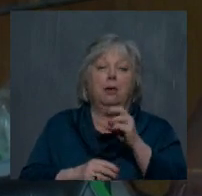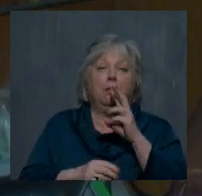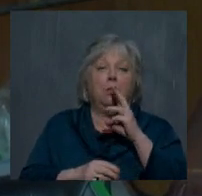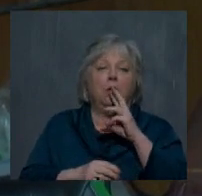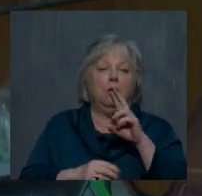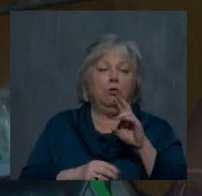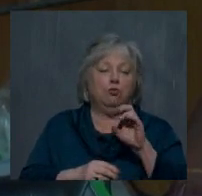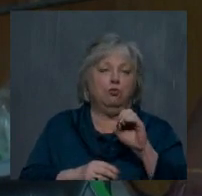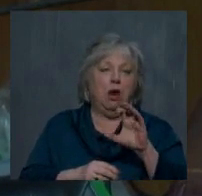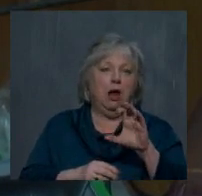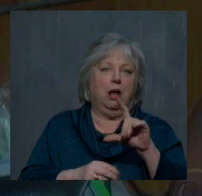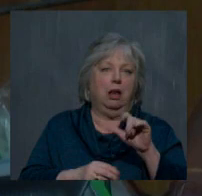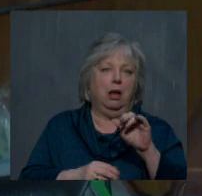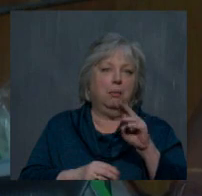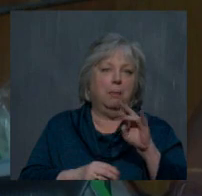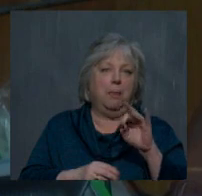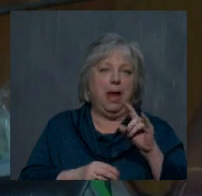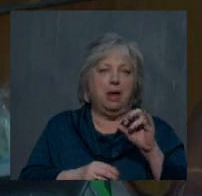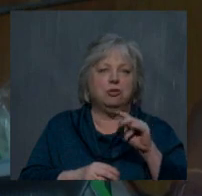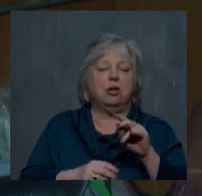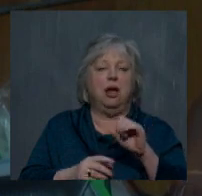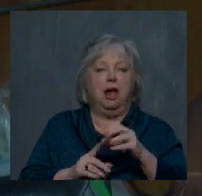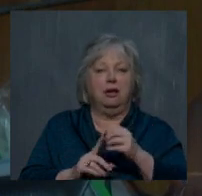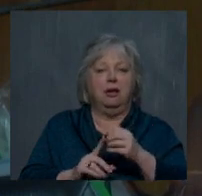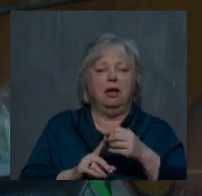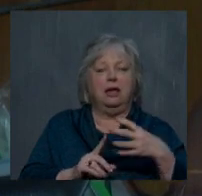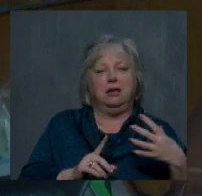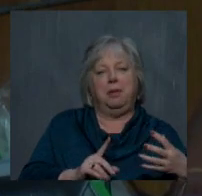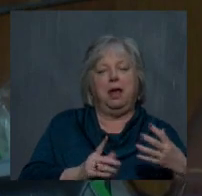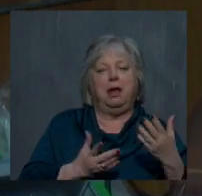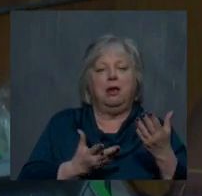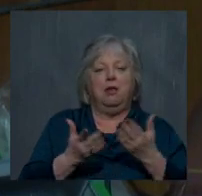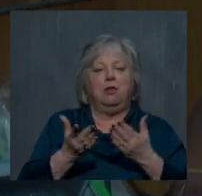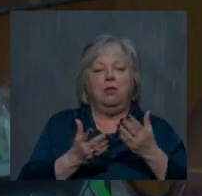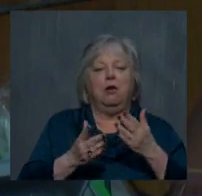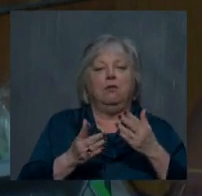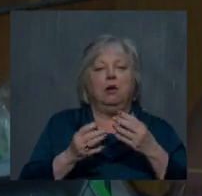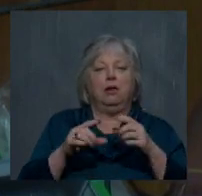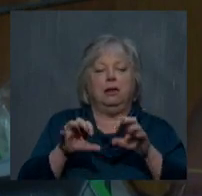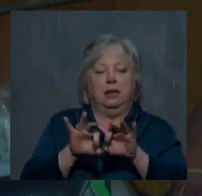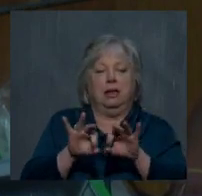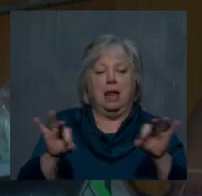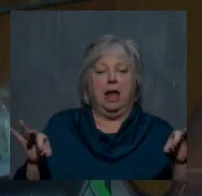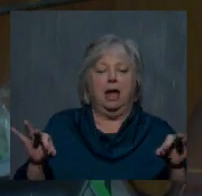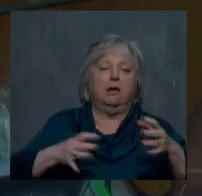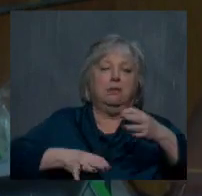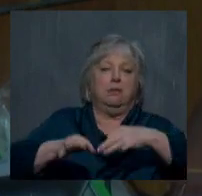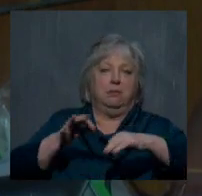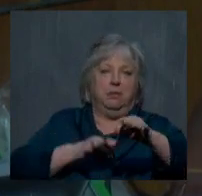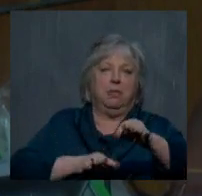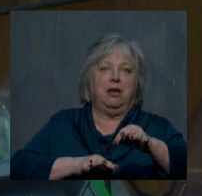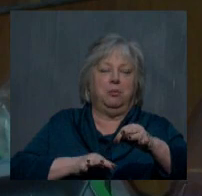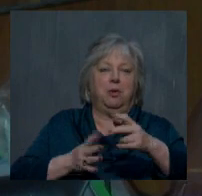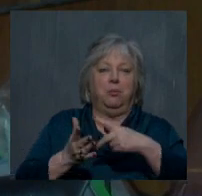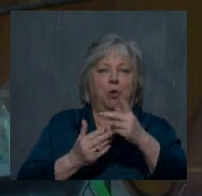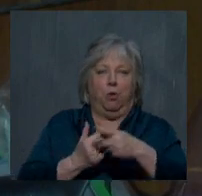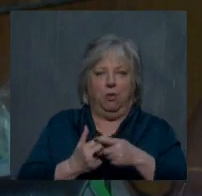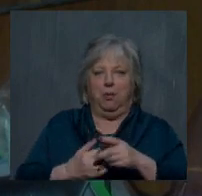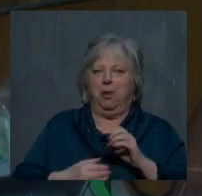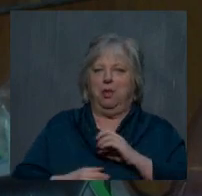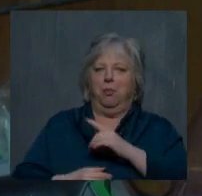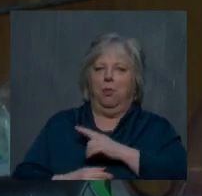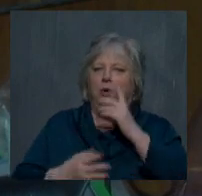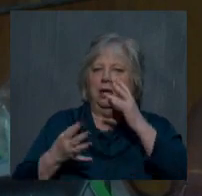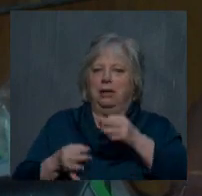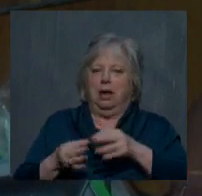to expand our sewer line, service line replacement program, that this board decided to